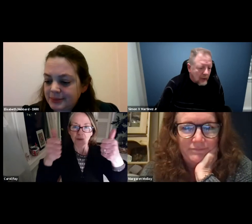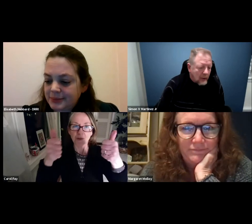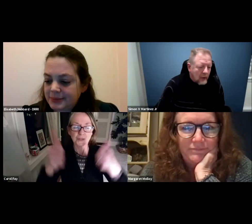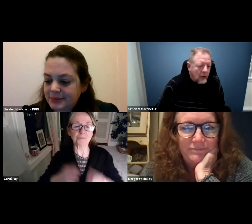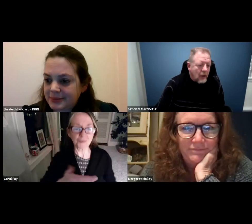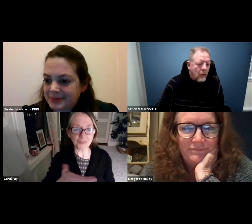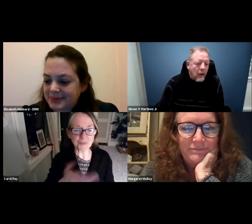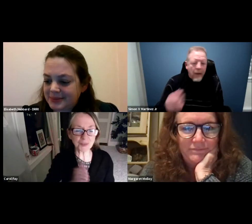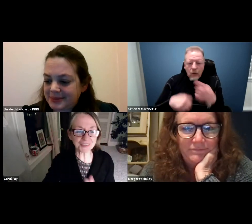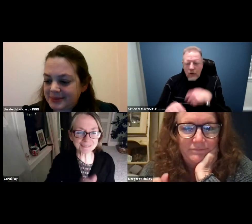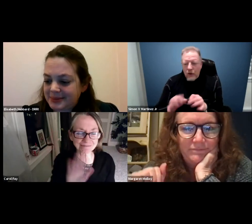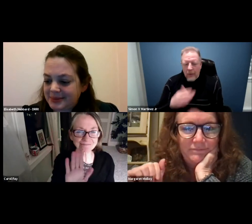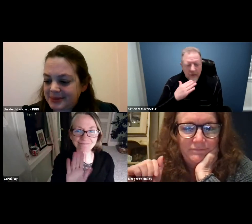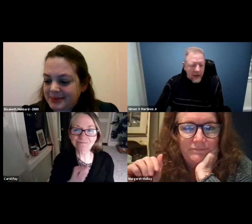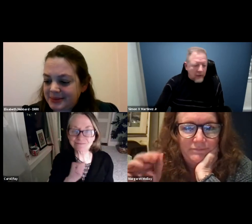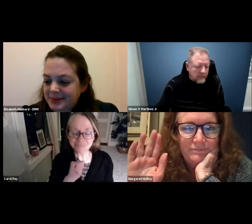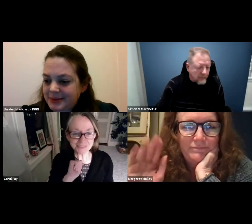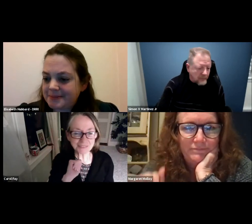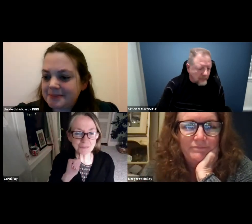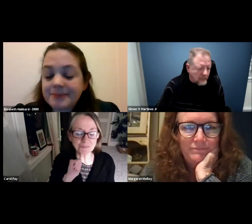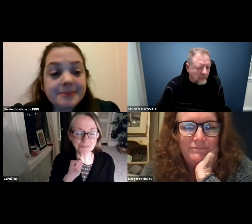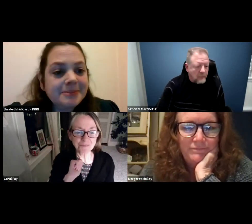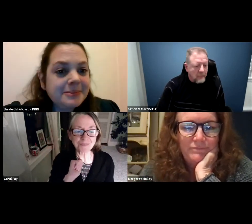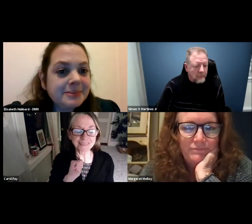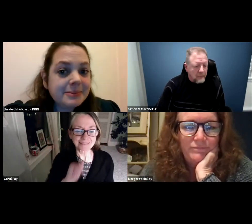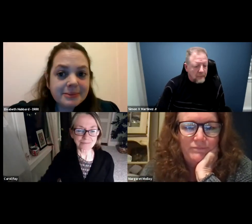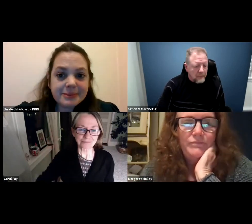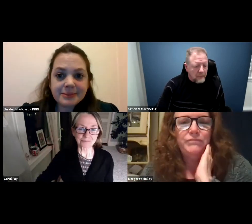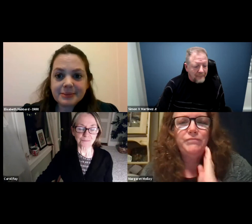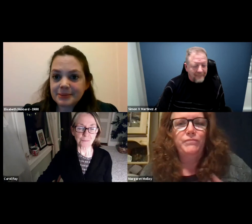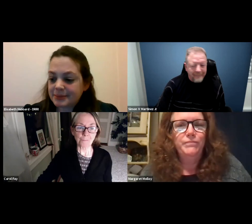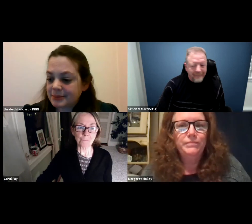Okay, I'm all set. Go ahead, We're gonna Margie. switch interpreters, thank you.